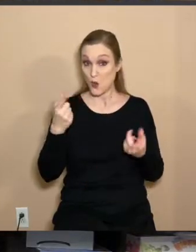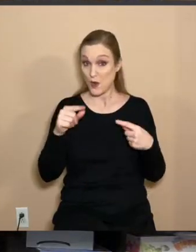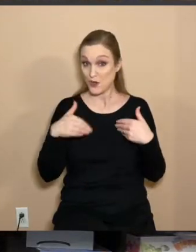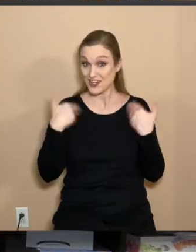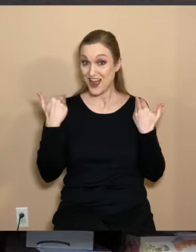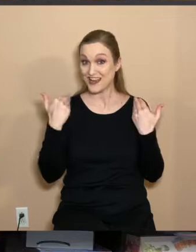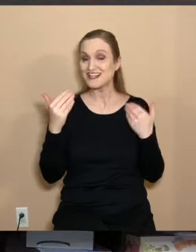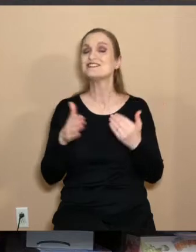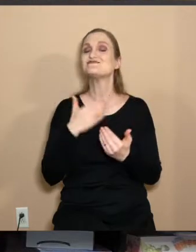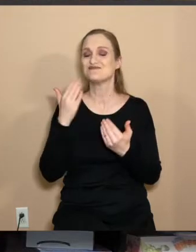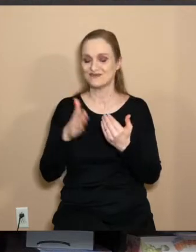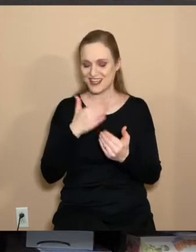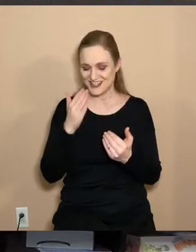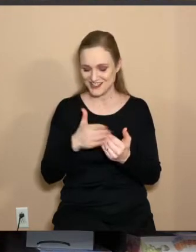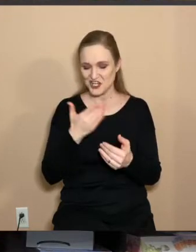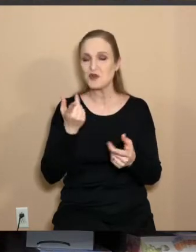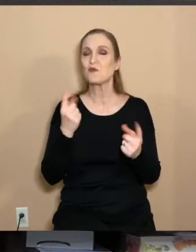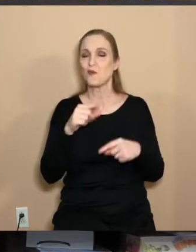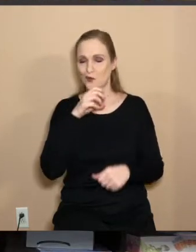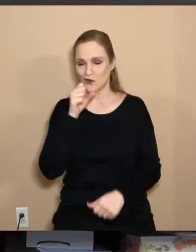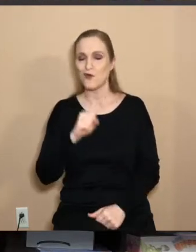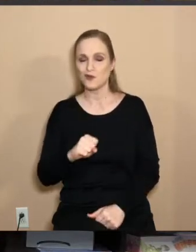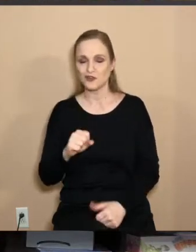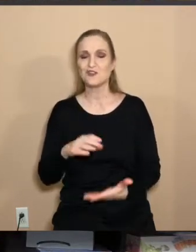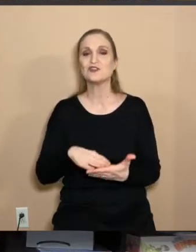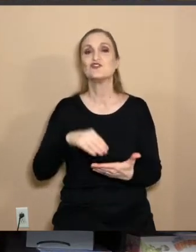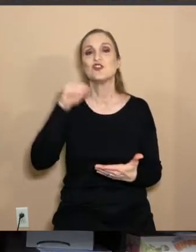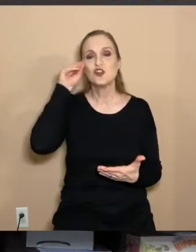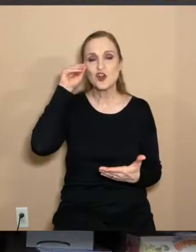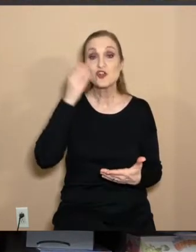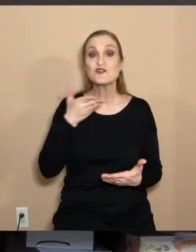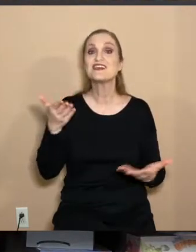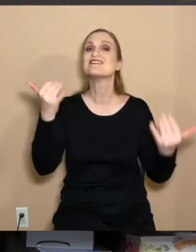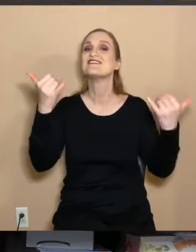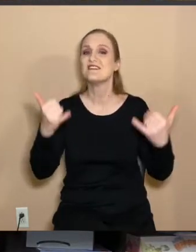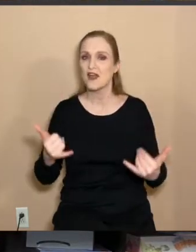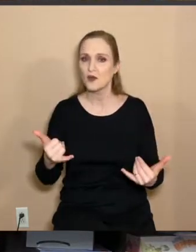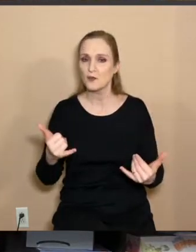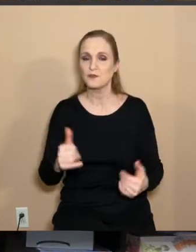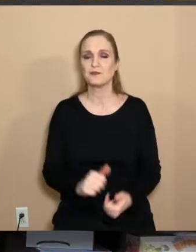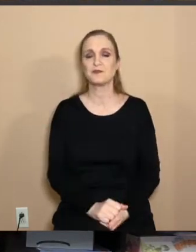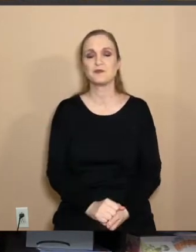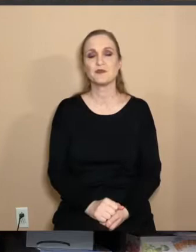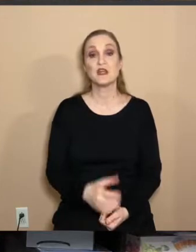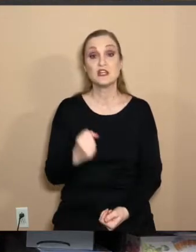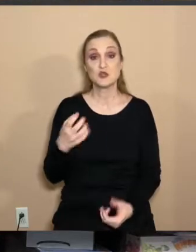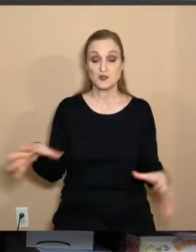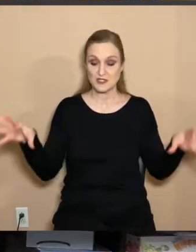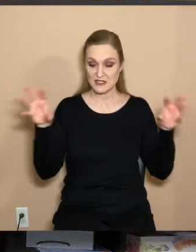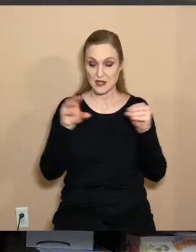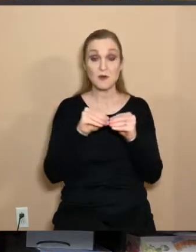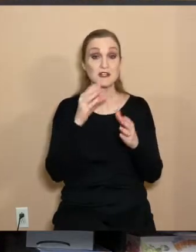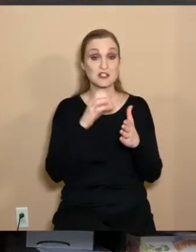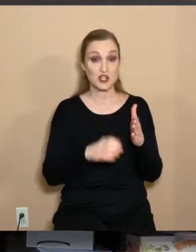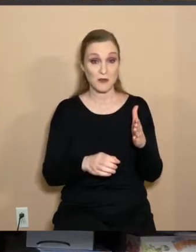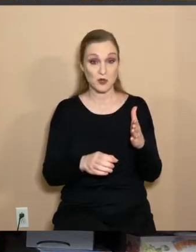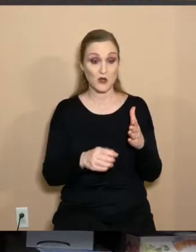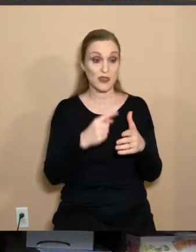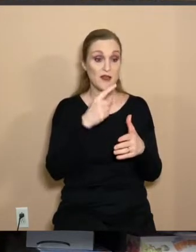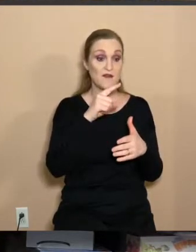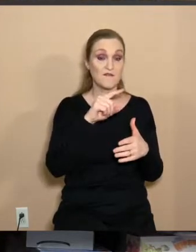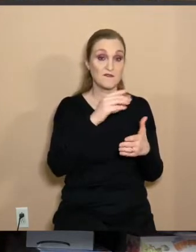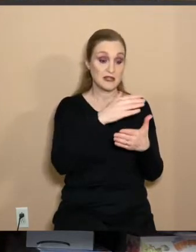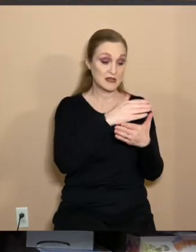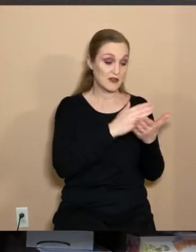younger, it's much easier when we're older. And so learn those things now. So to summarize this chapter again, the first